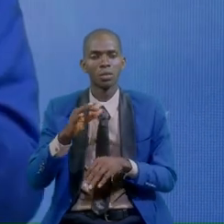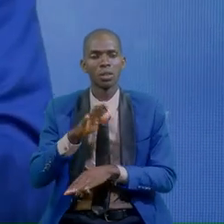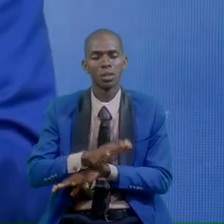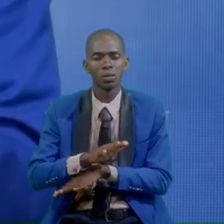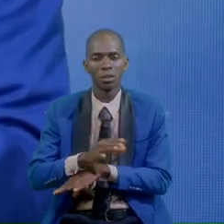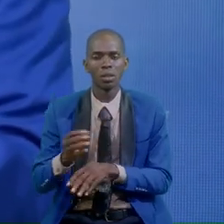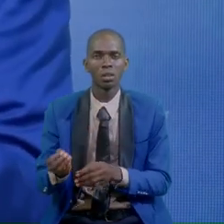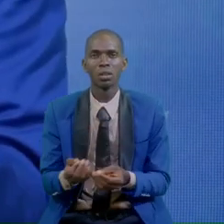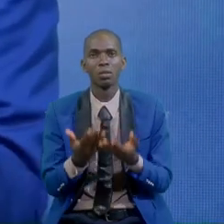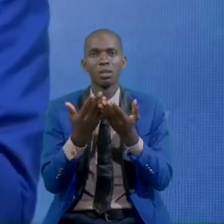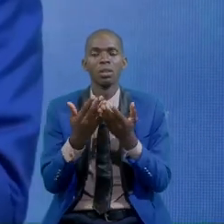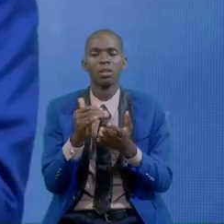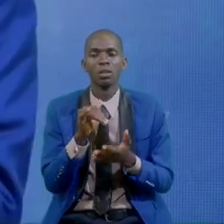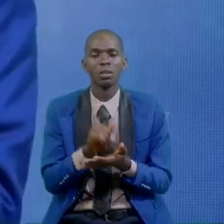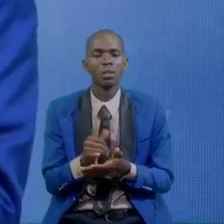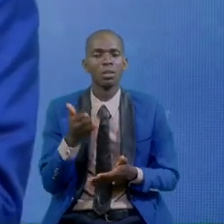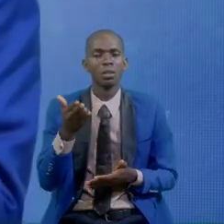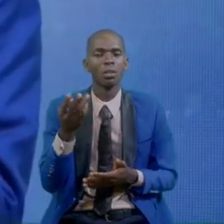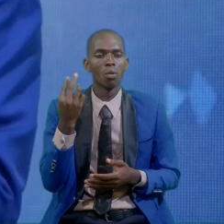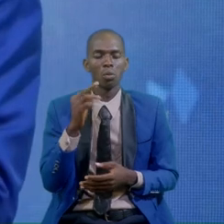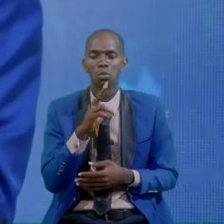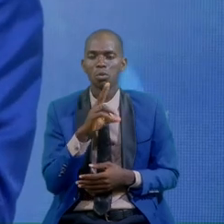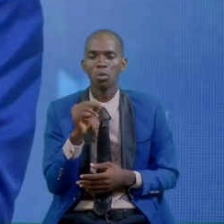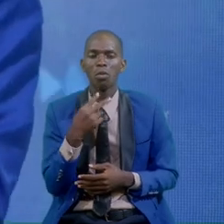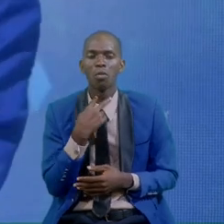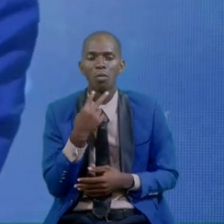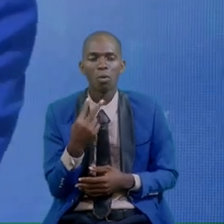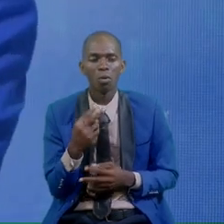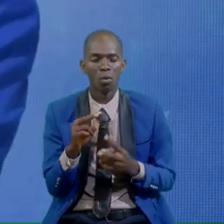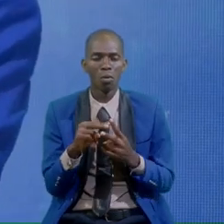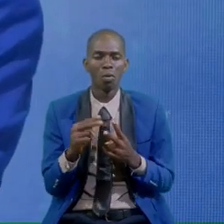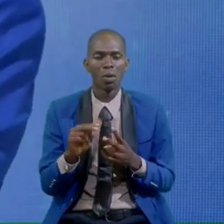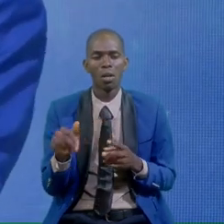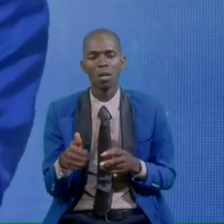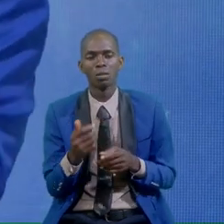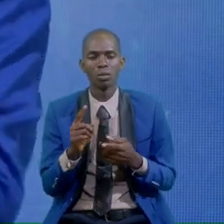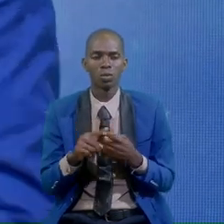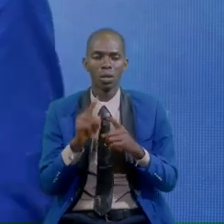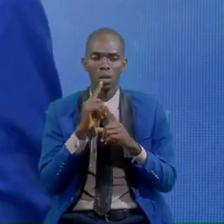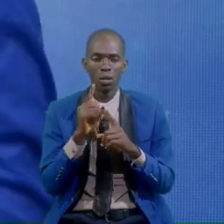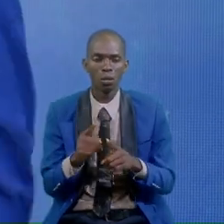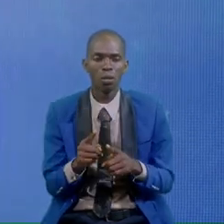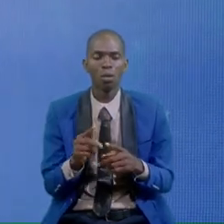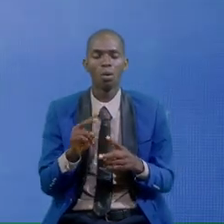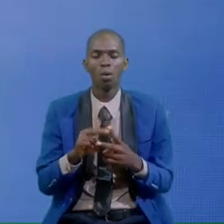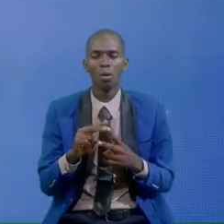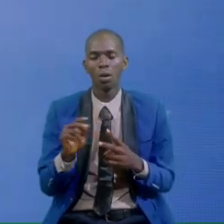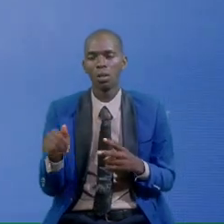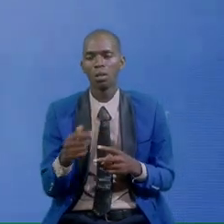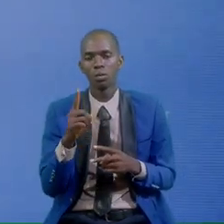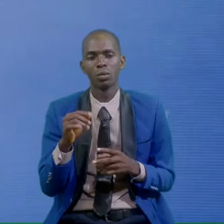that there was neither voice, nor any to answer, nor any